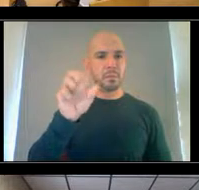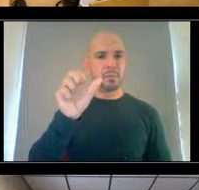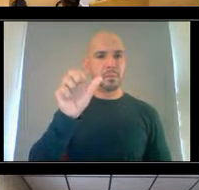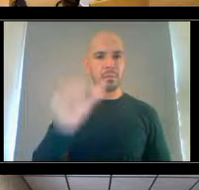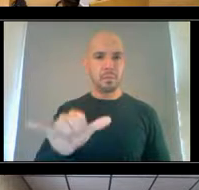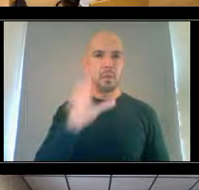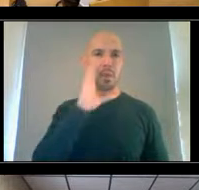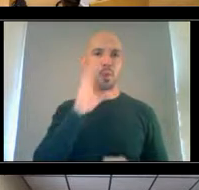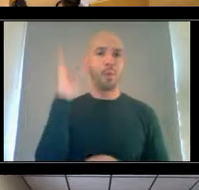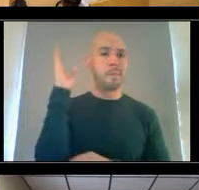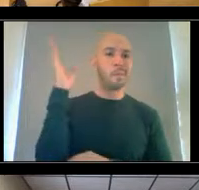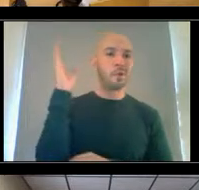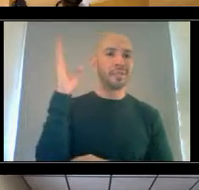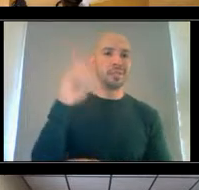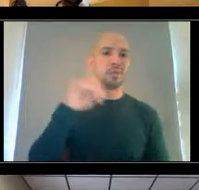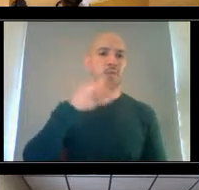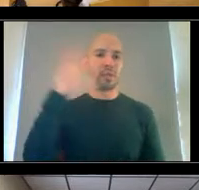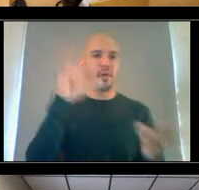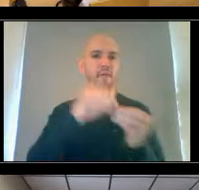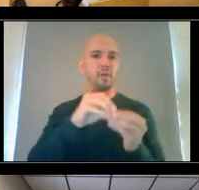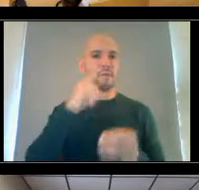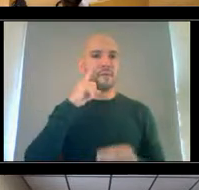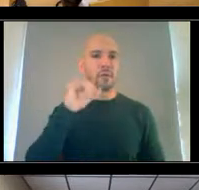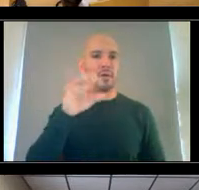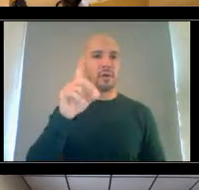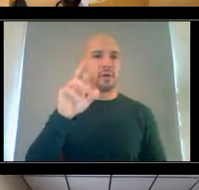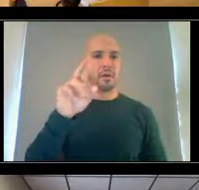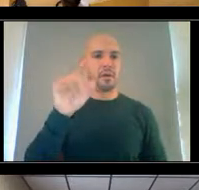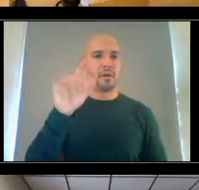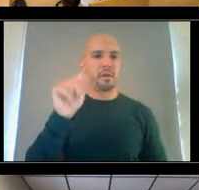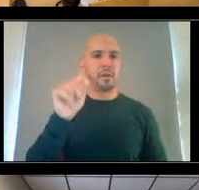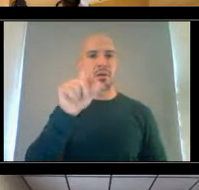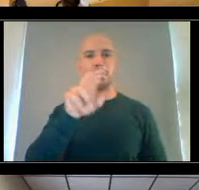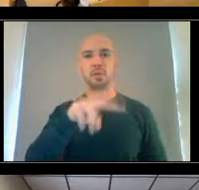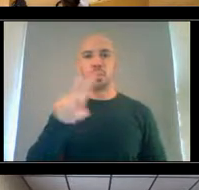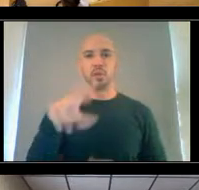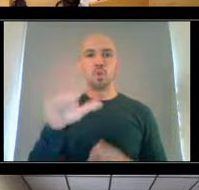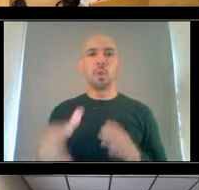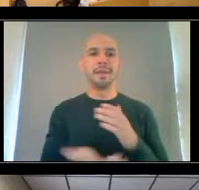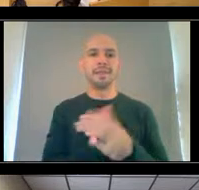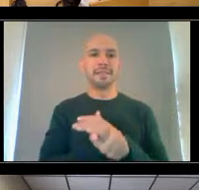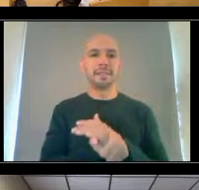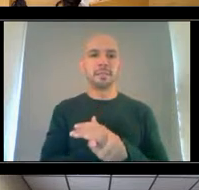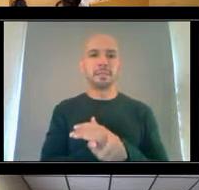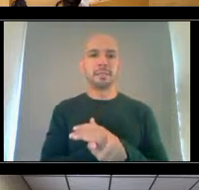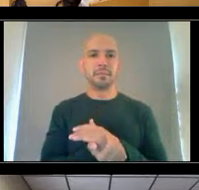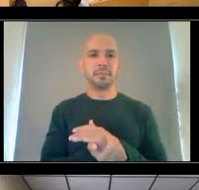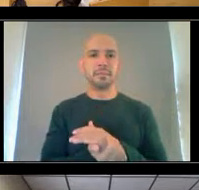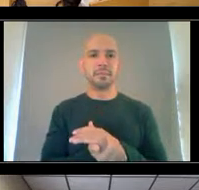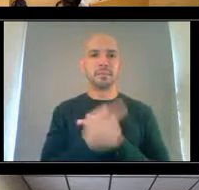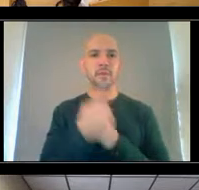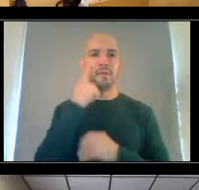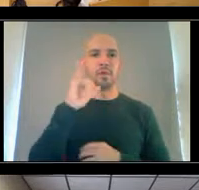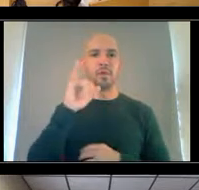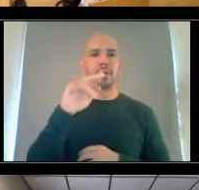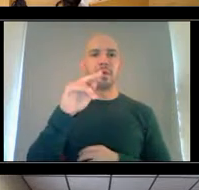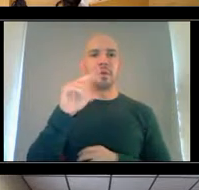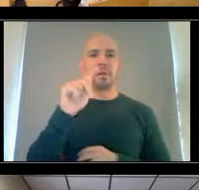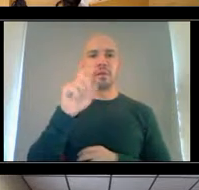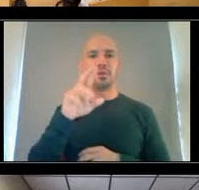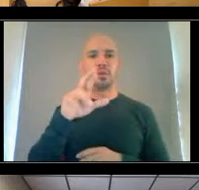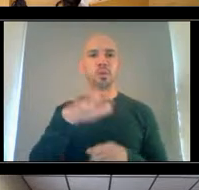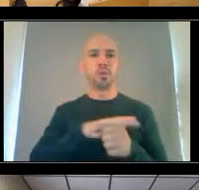will present an overview of the draft 2022 addendum to the inter-regional transportation strategic